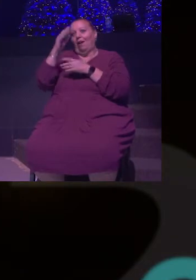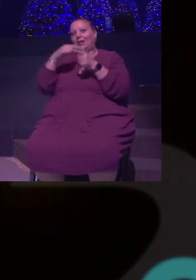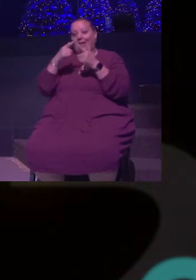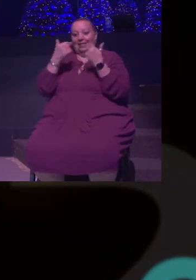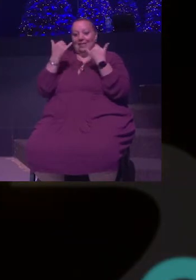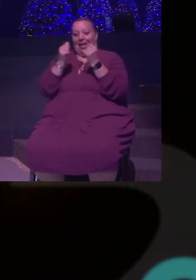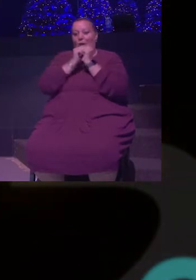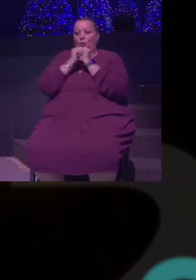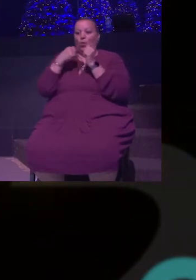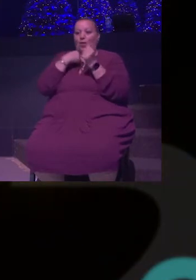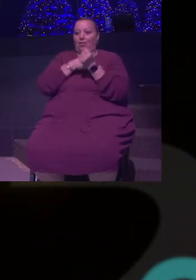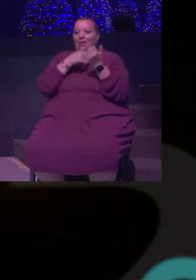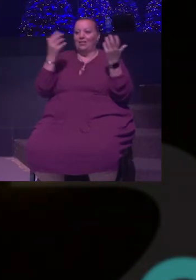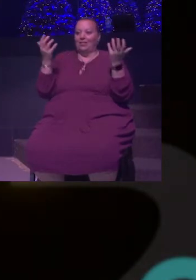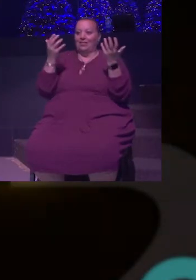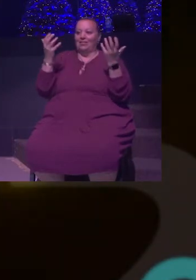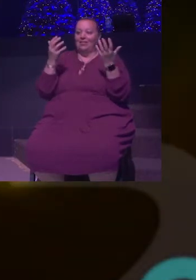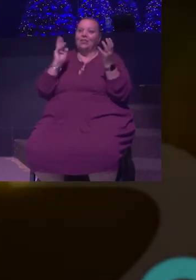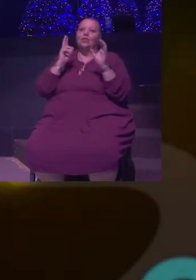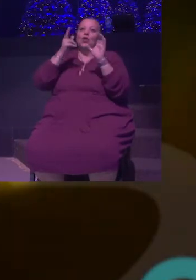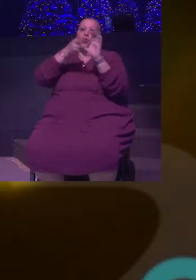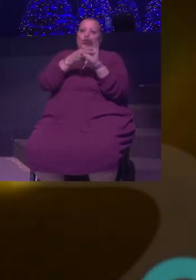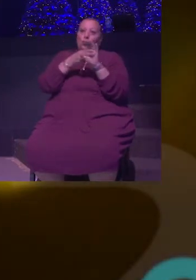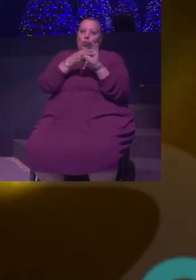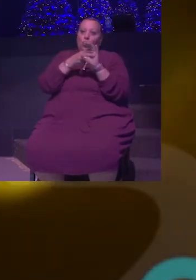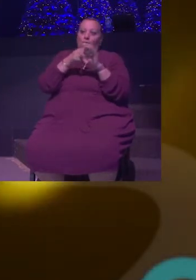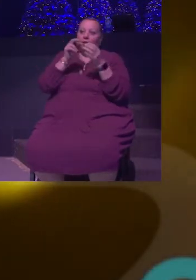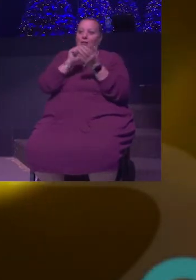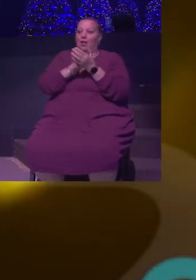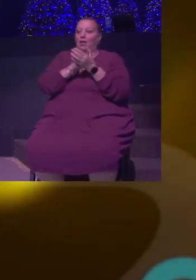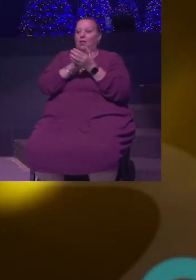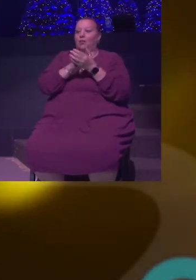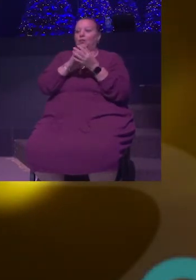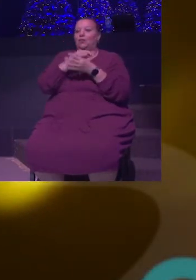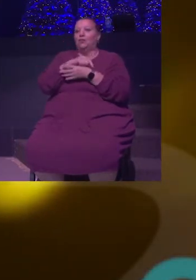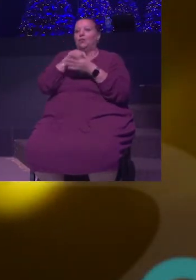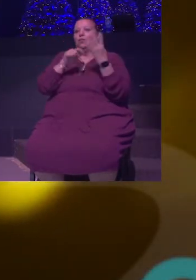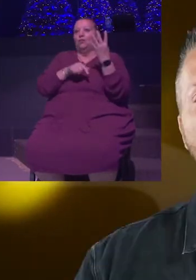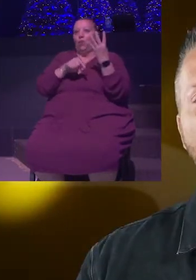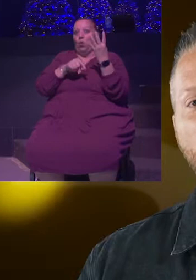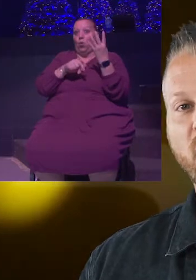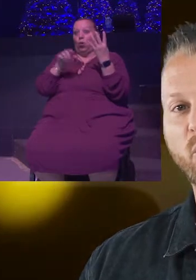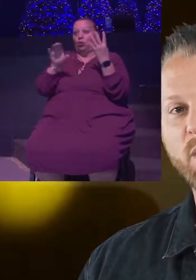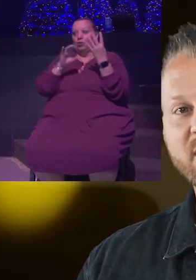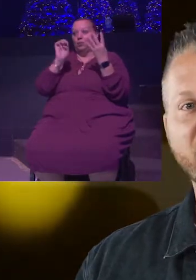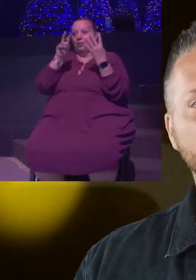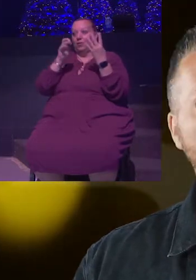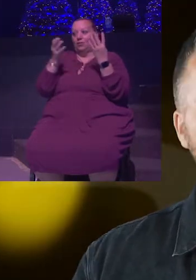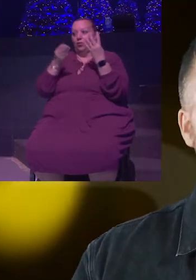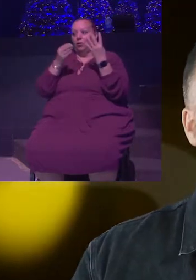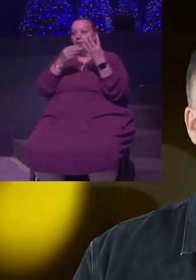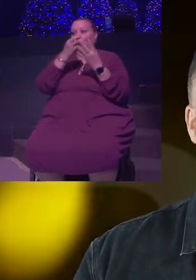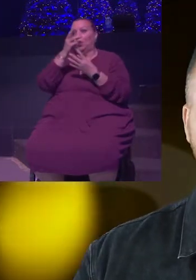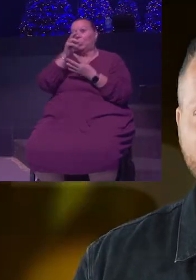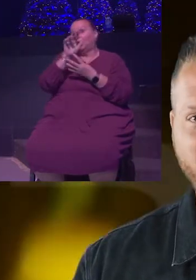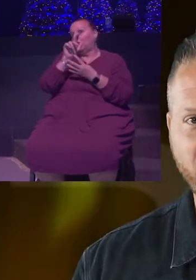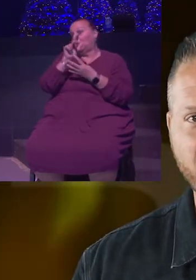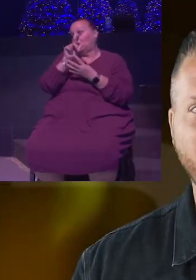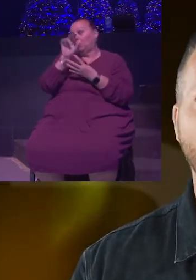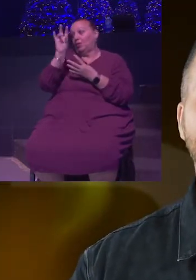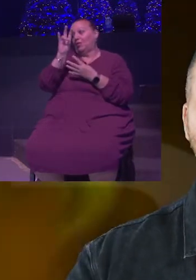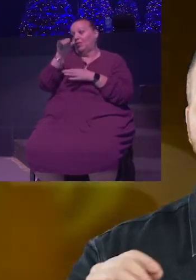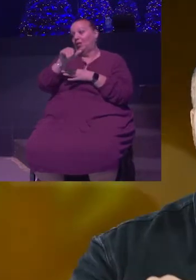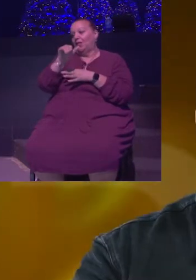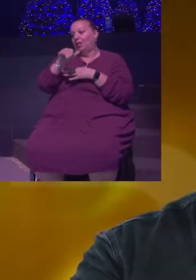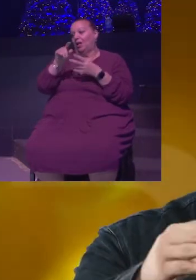us. We are not alone. So join us at one of our four Christmas Eve services. We will have one on Wednesday, the 23rd at 7